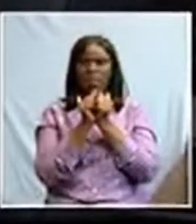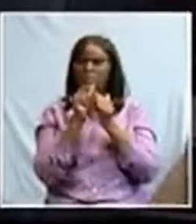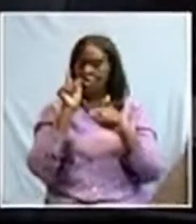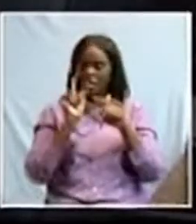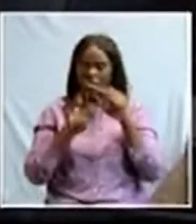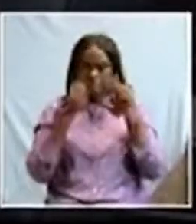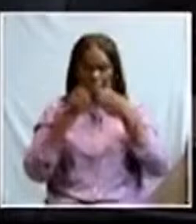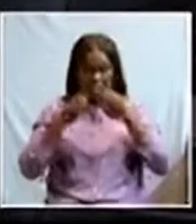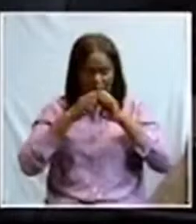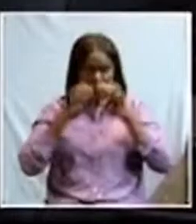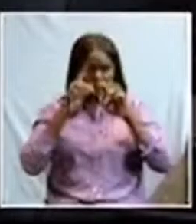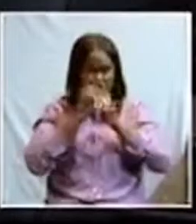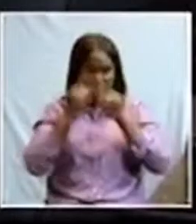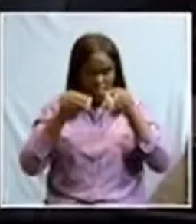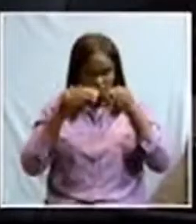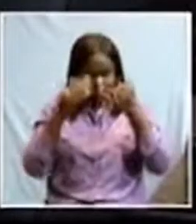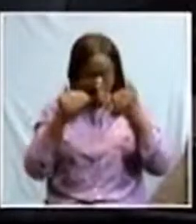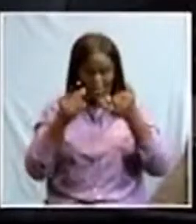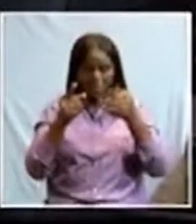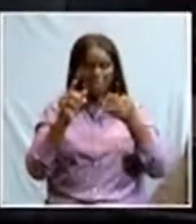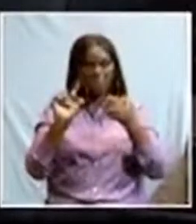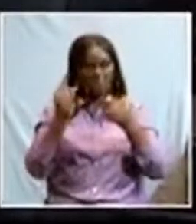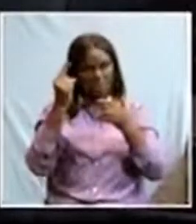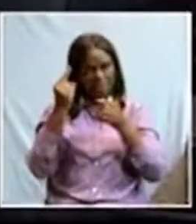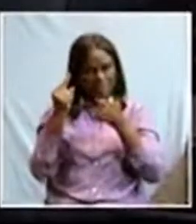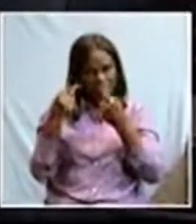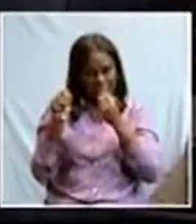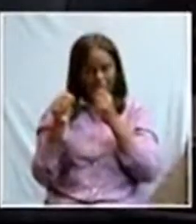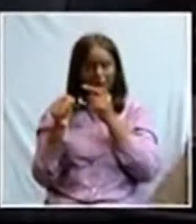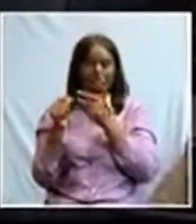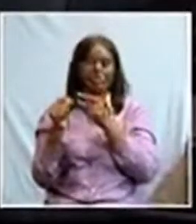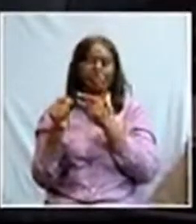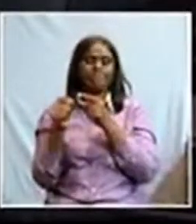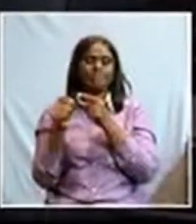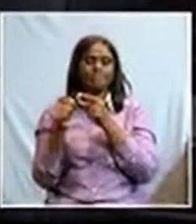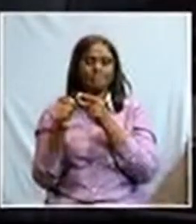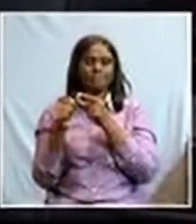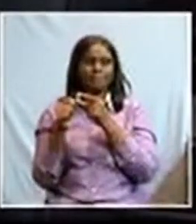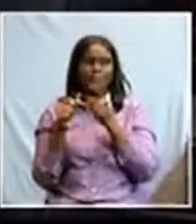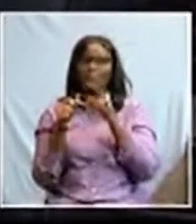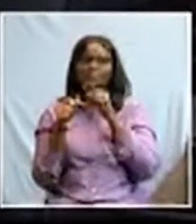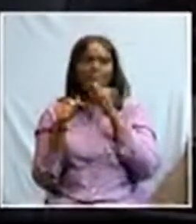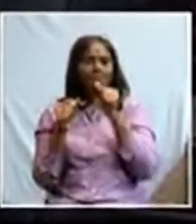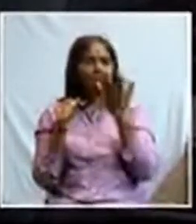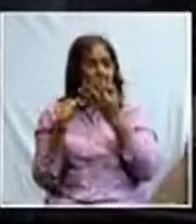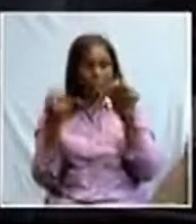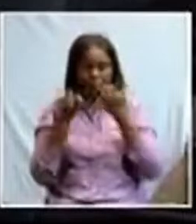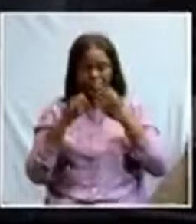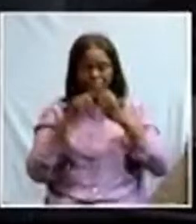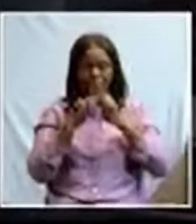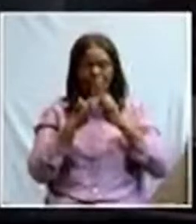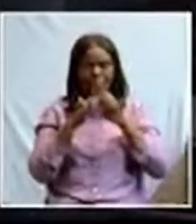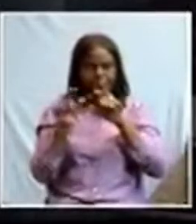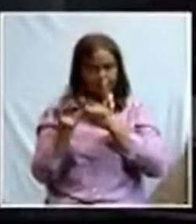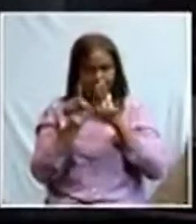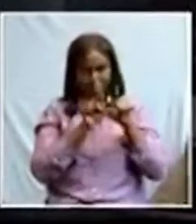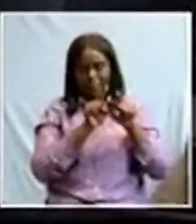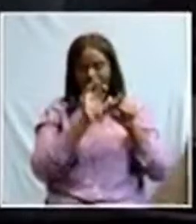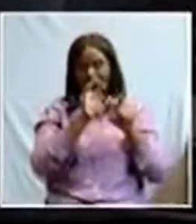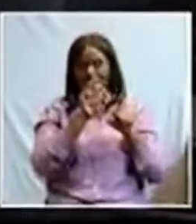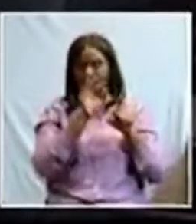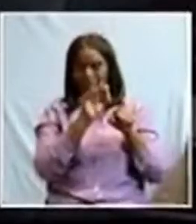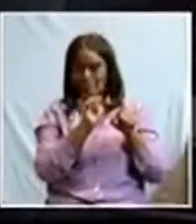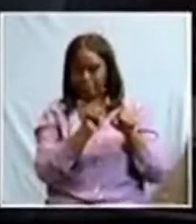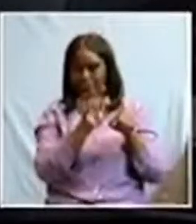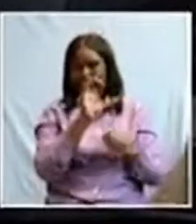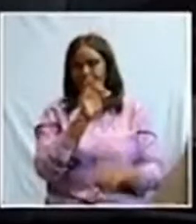just give it a first hand. You couldn't, even as CDFC,